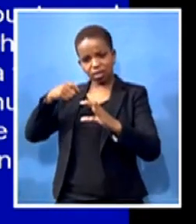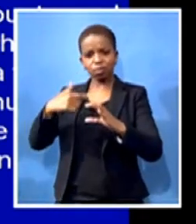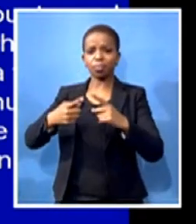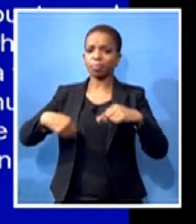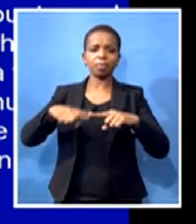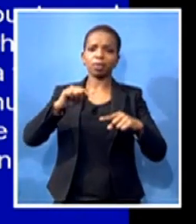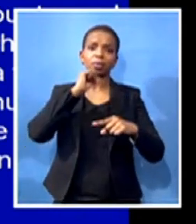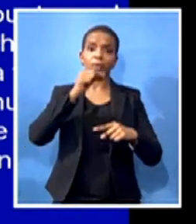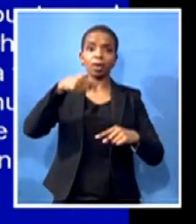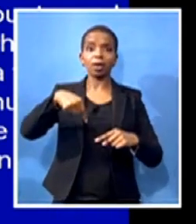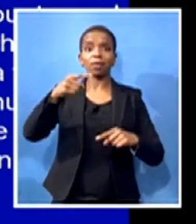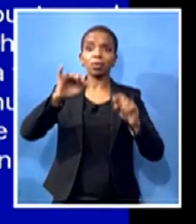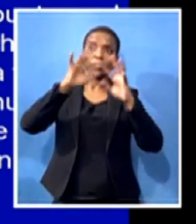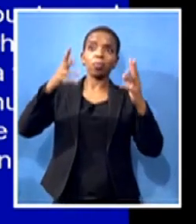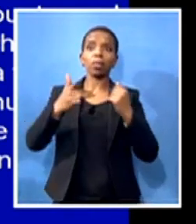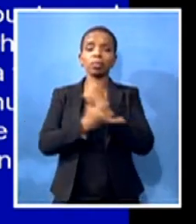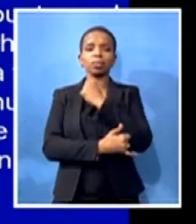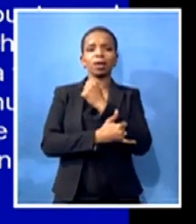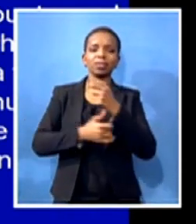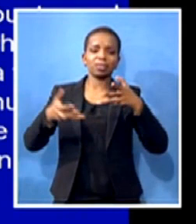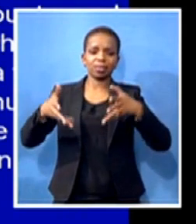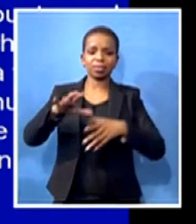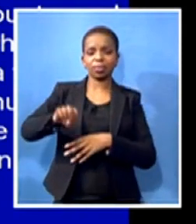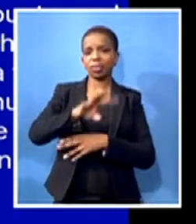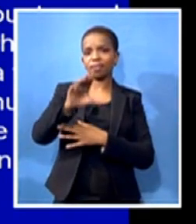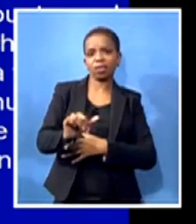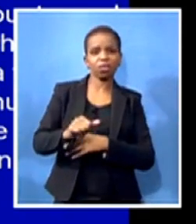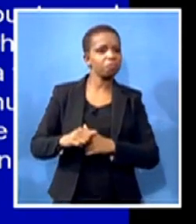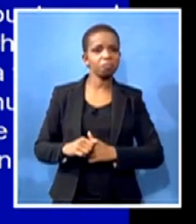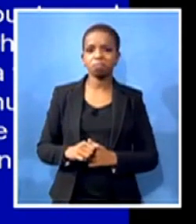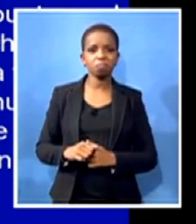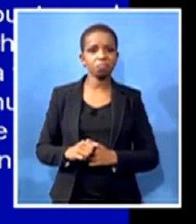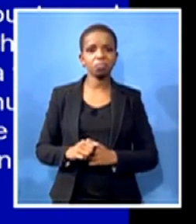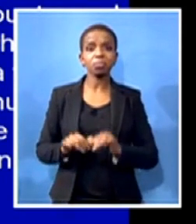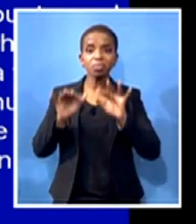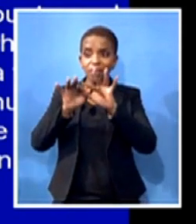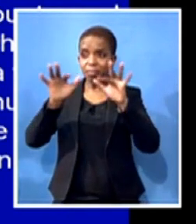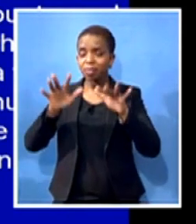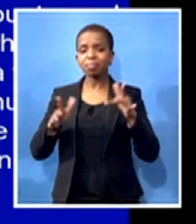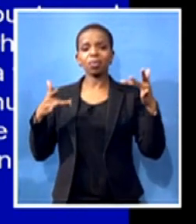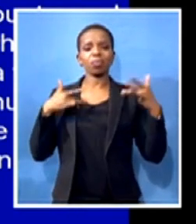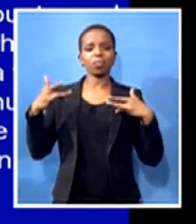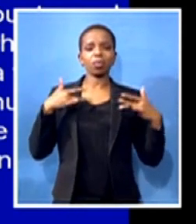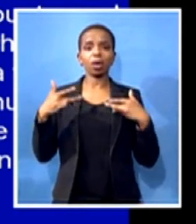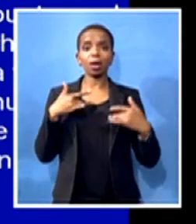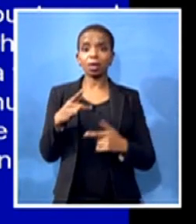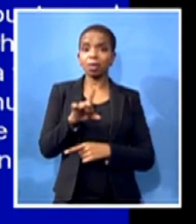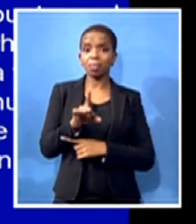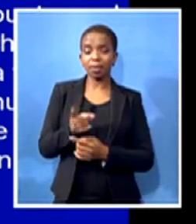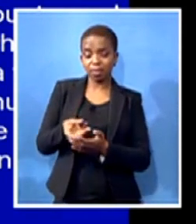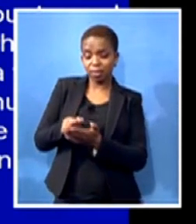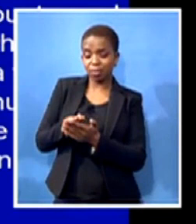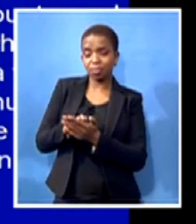This respondent is worried about what the economy will look like in shatters. And here